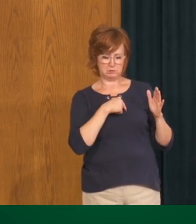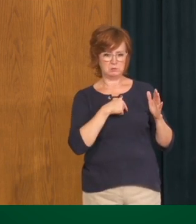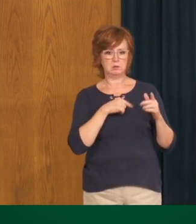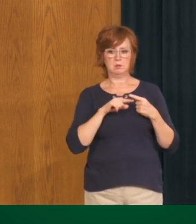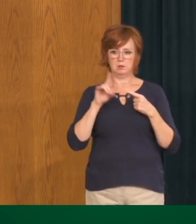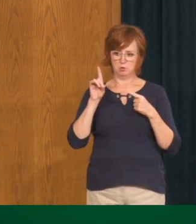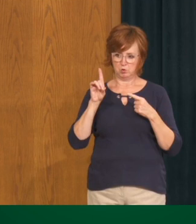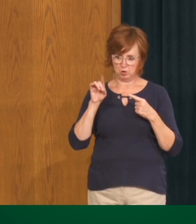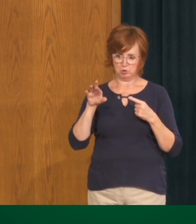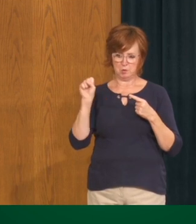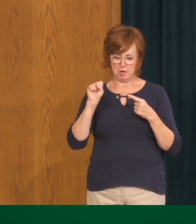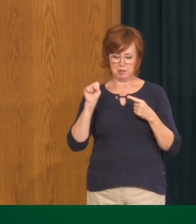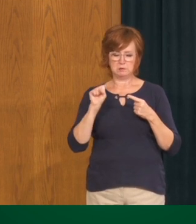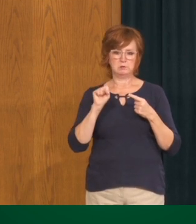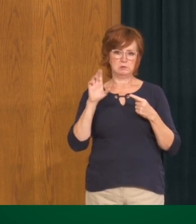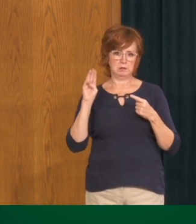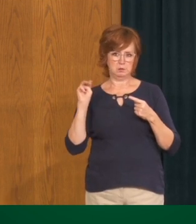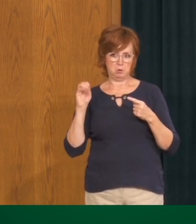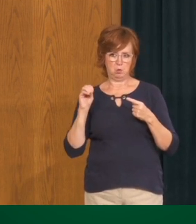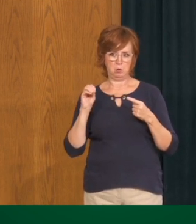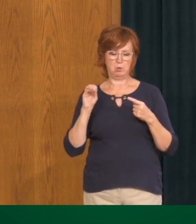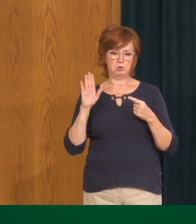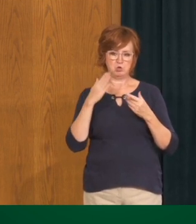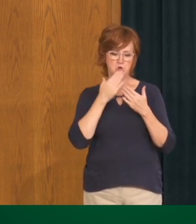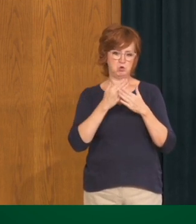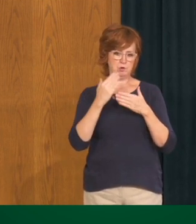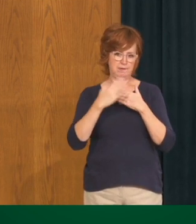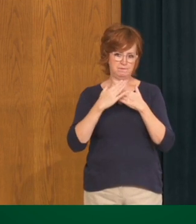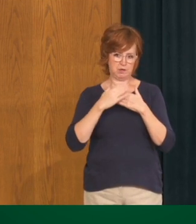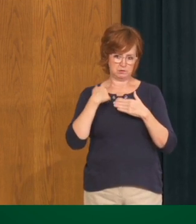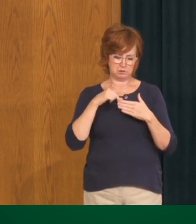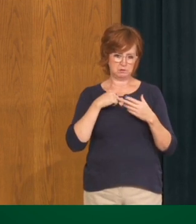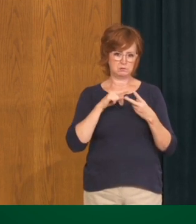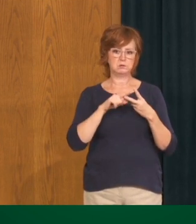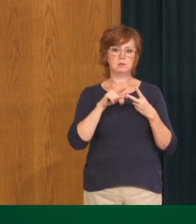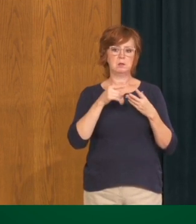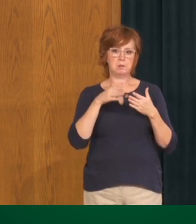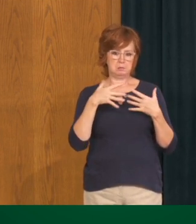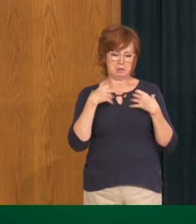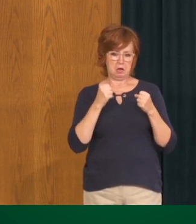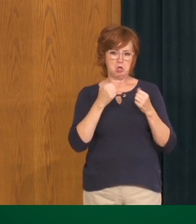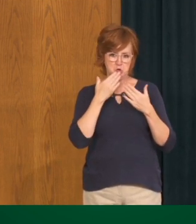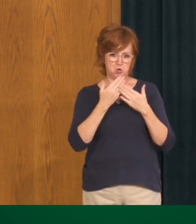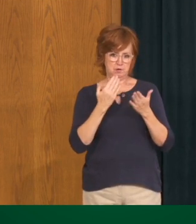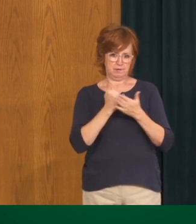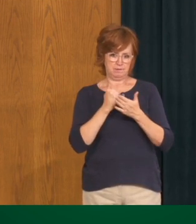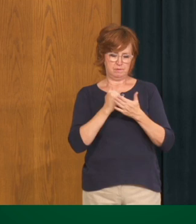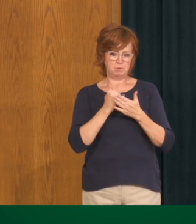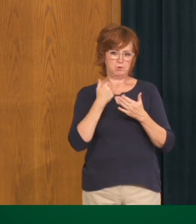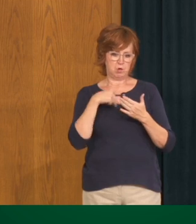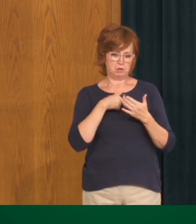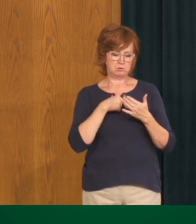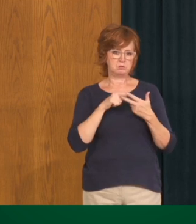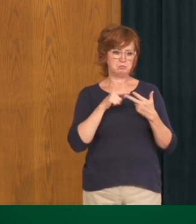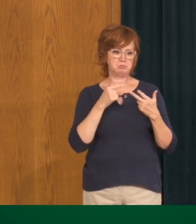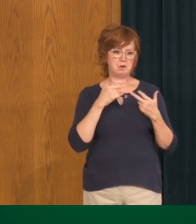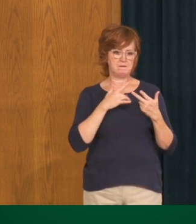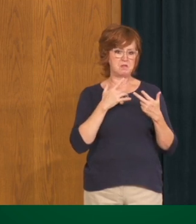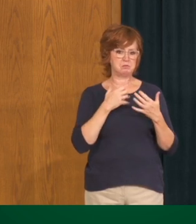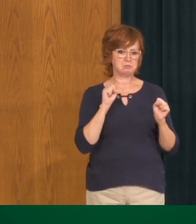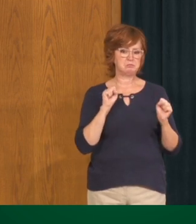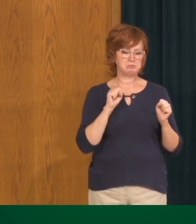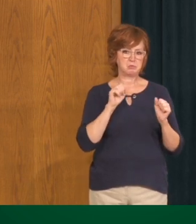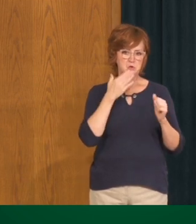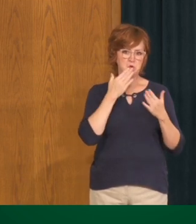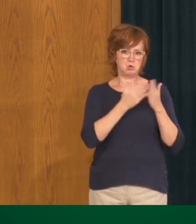Dr. Shahab as the Chief Medical Health Officer and his officials, I think we're in a pretty good place with the plan that's going forward. And as I've said, I'm